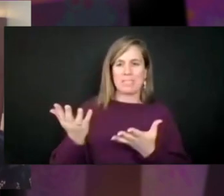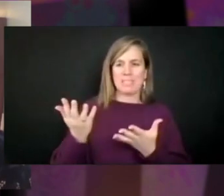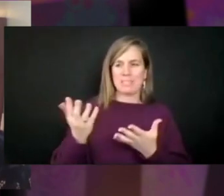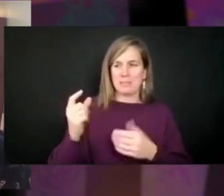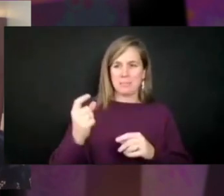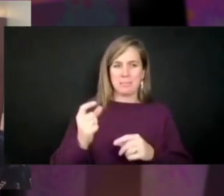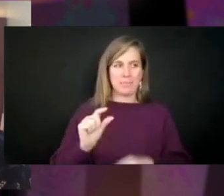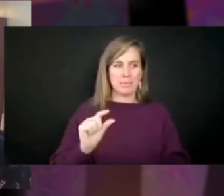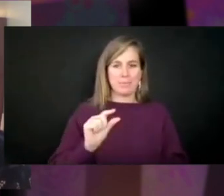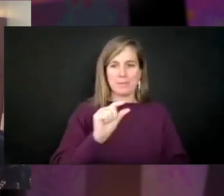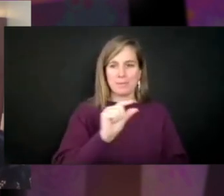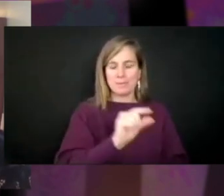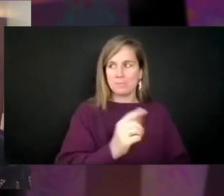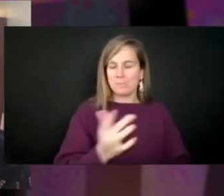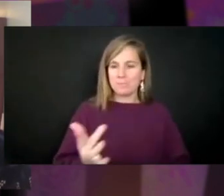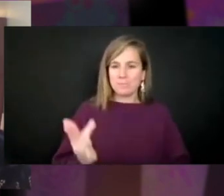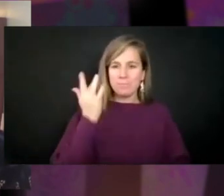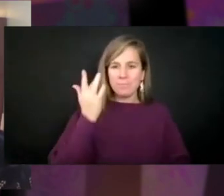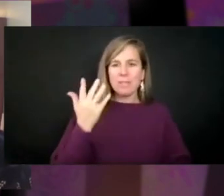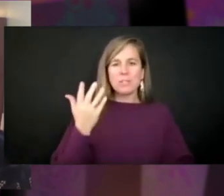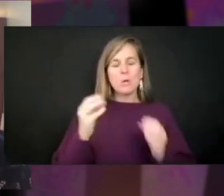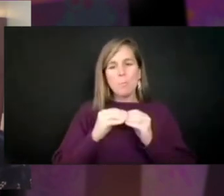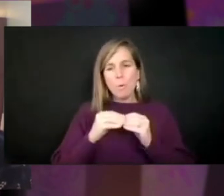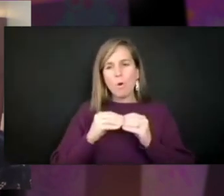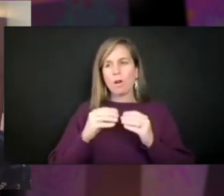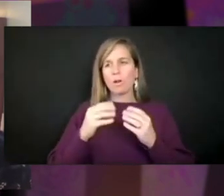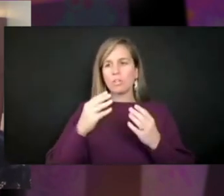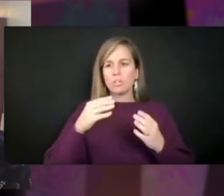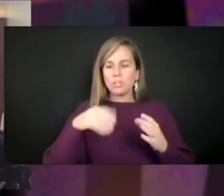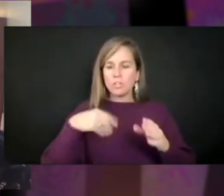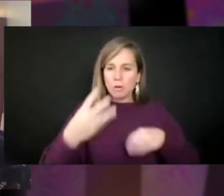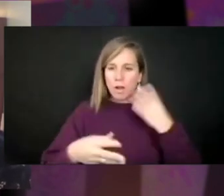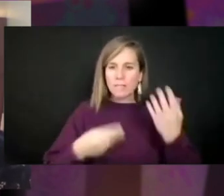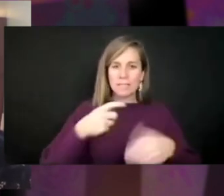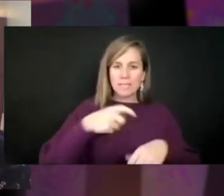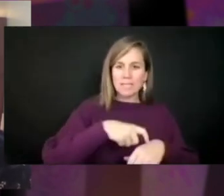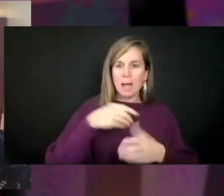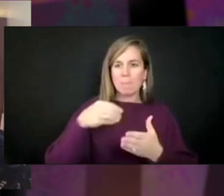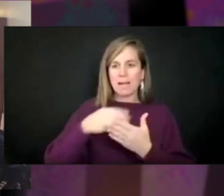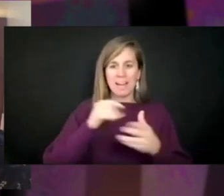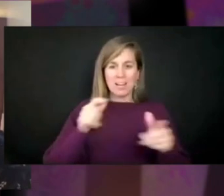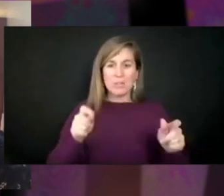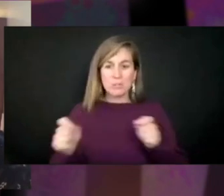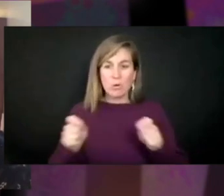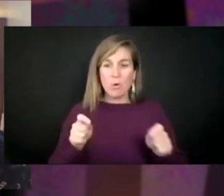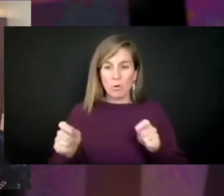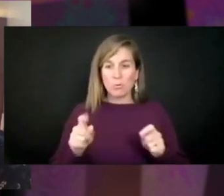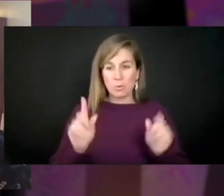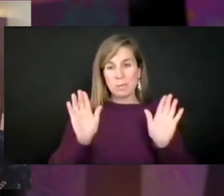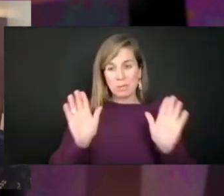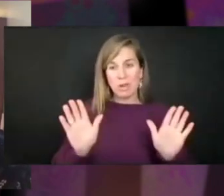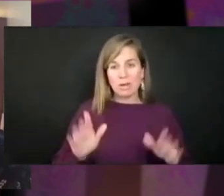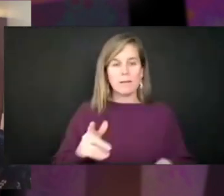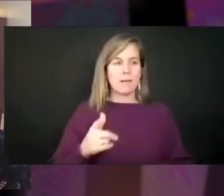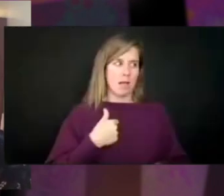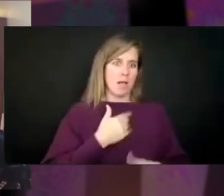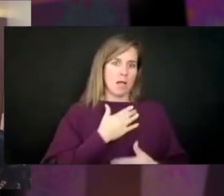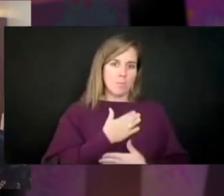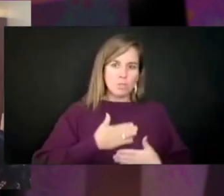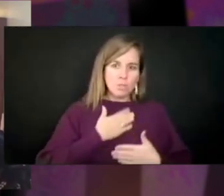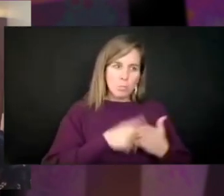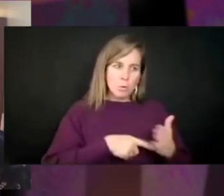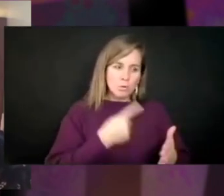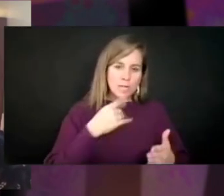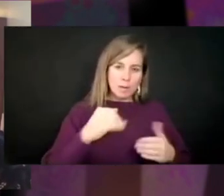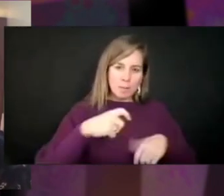more generosity with time and money and control would be great. Yeah. And I so appreciate what you said about the timeline